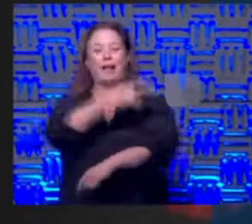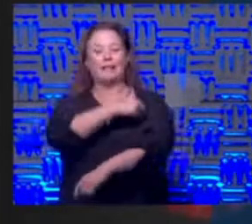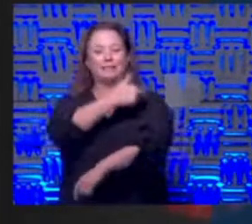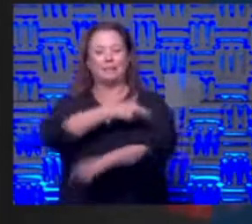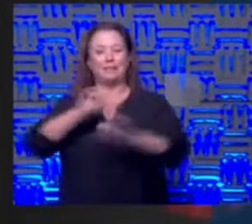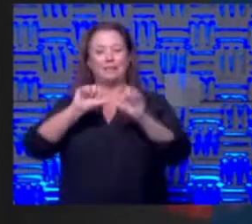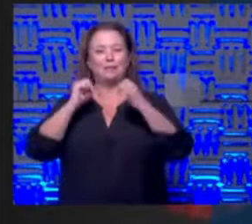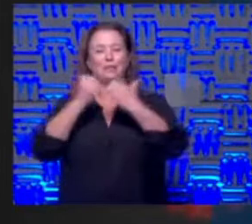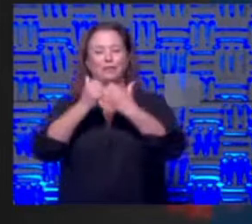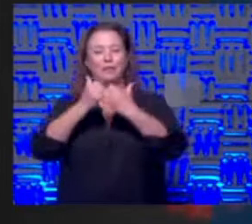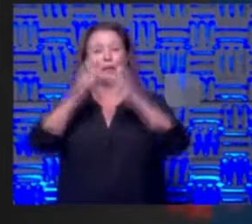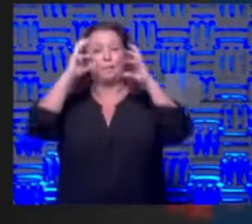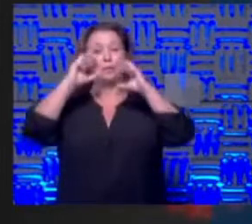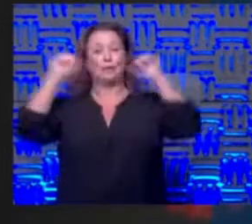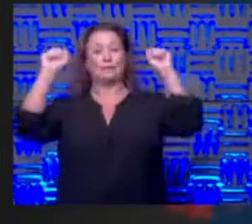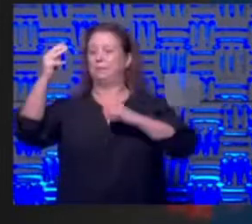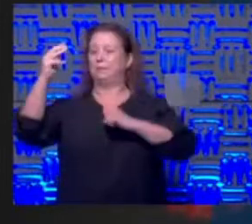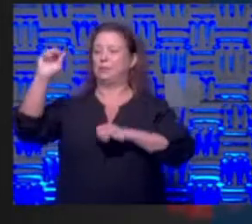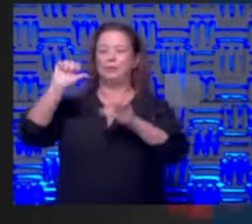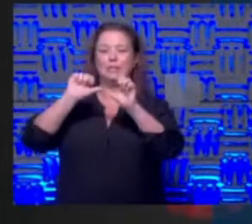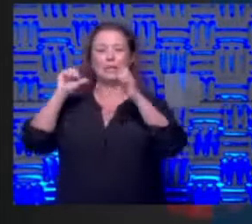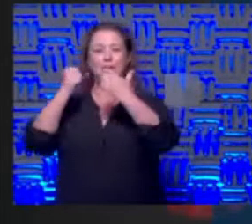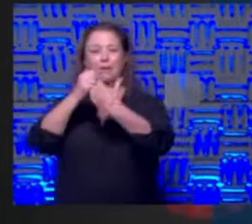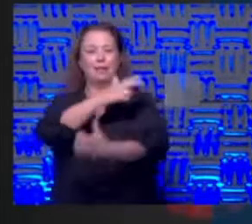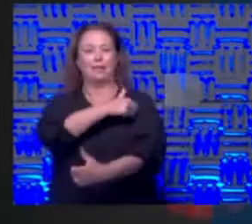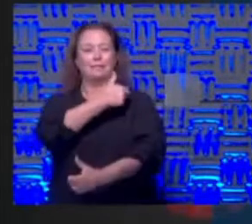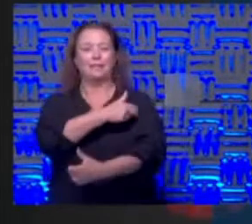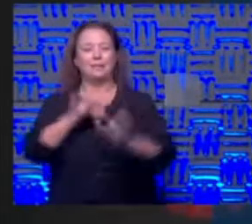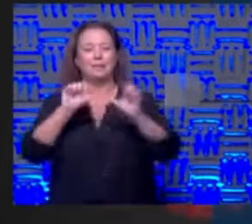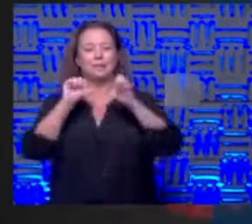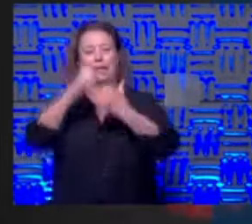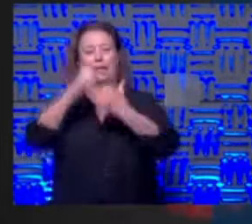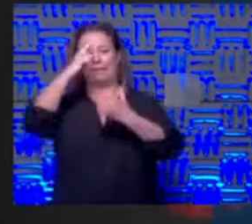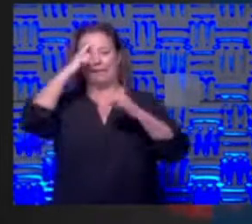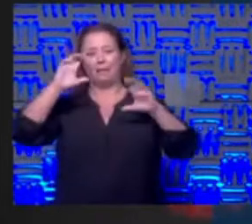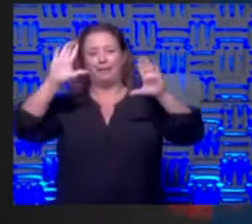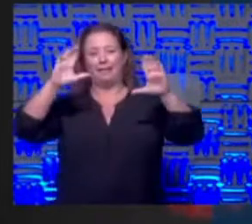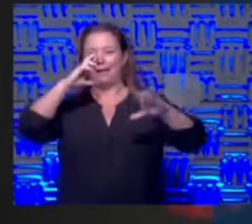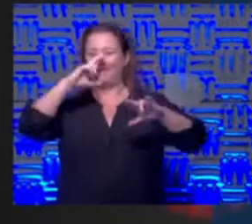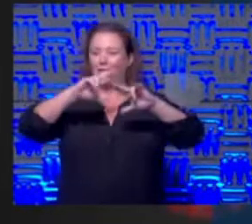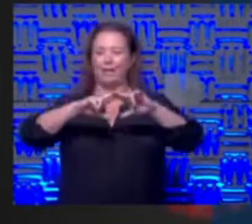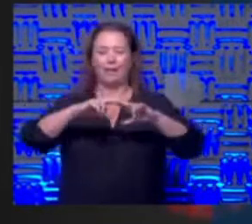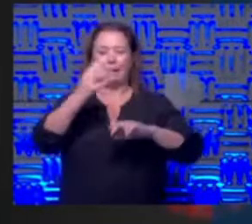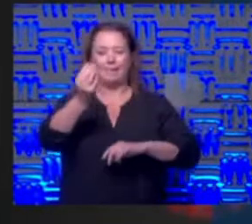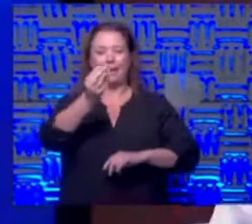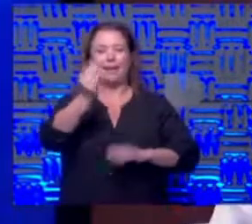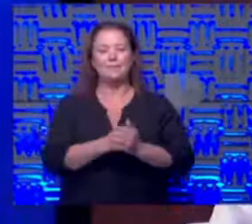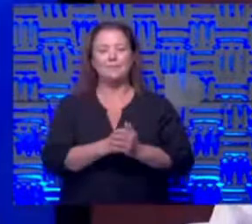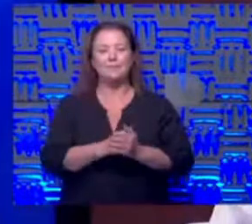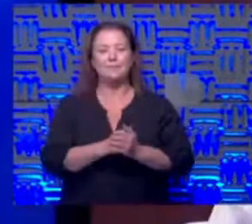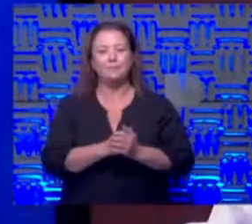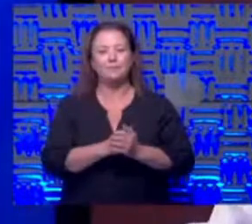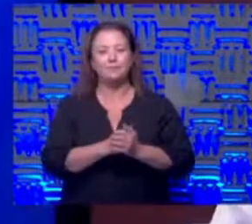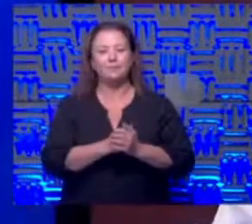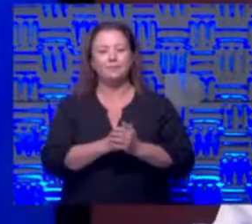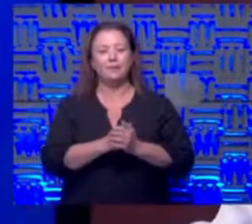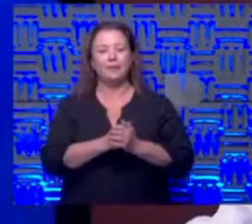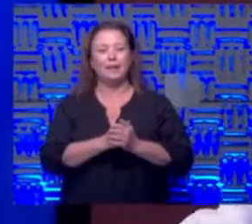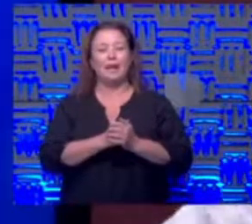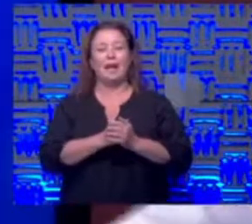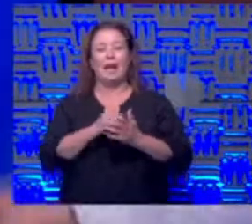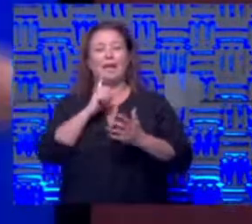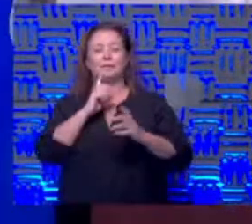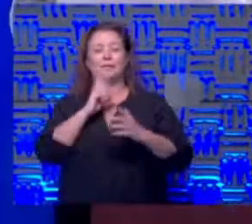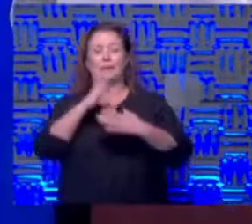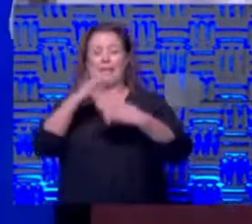who's president and CEO of the Missouri Hospital Association. I think that's going to be a lot of fun. What a great conversation, great folks. I got a bunch of